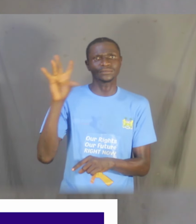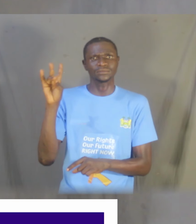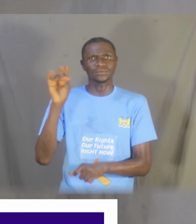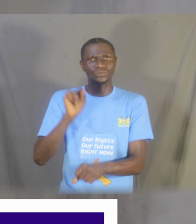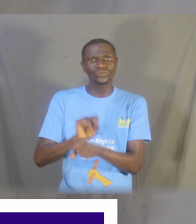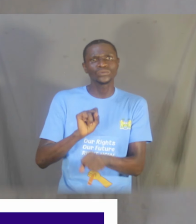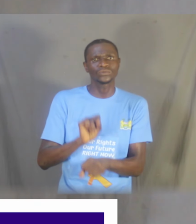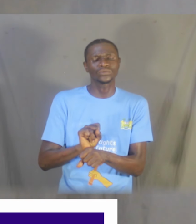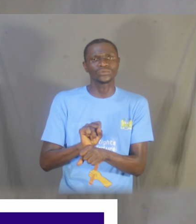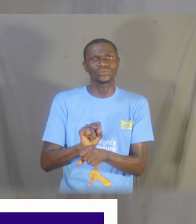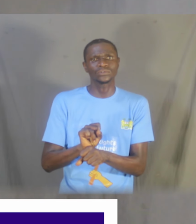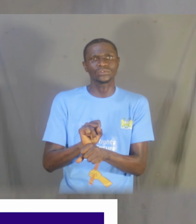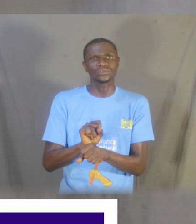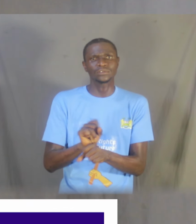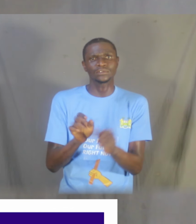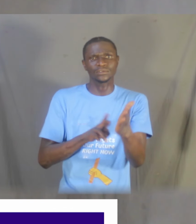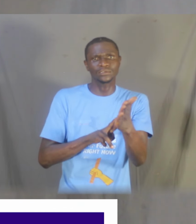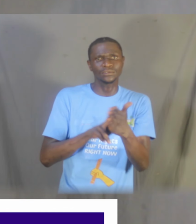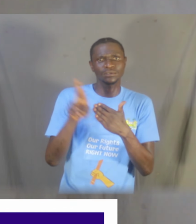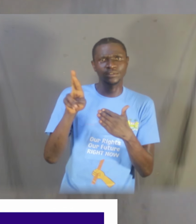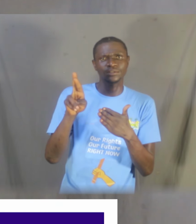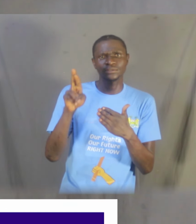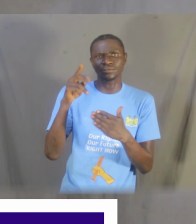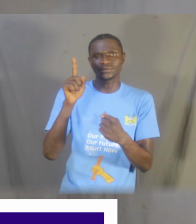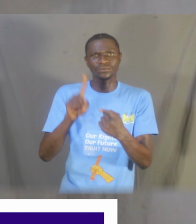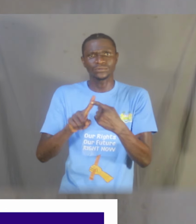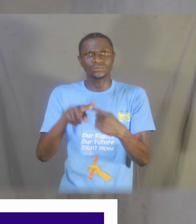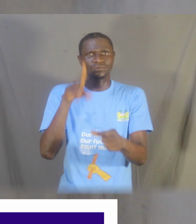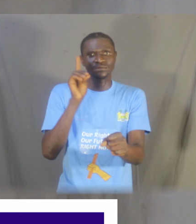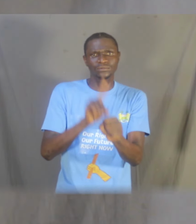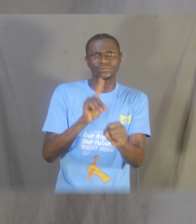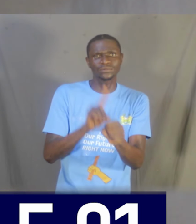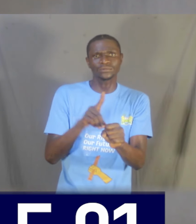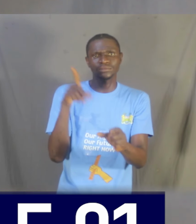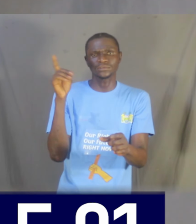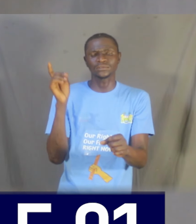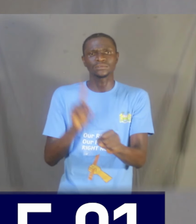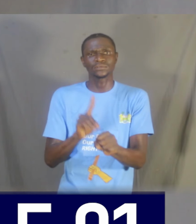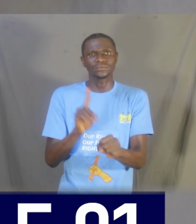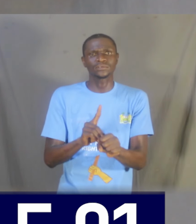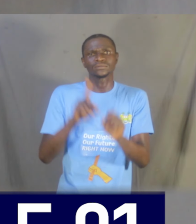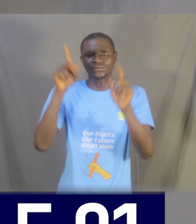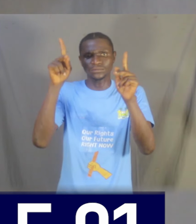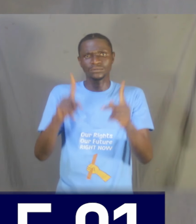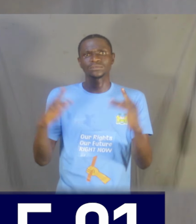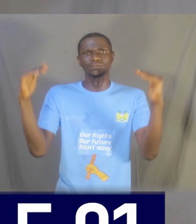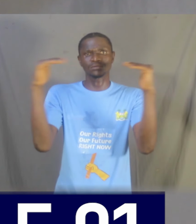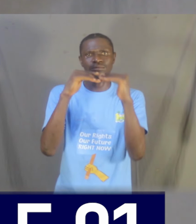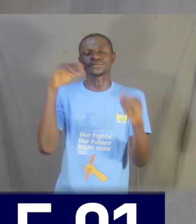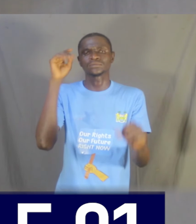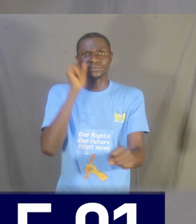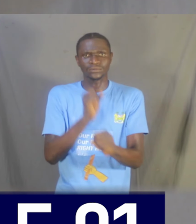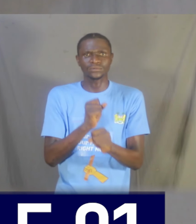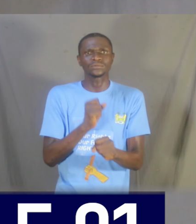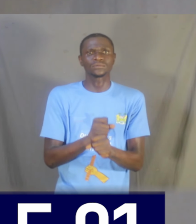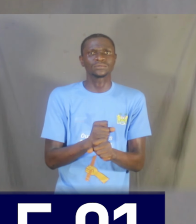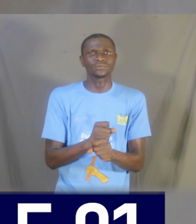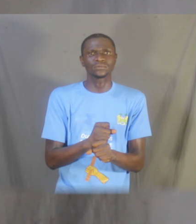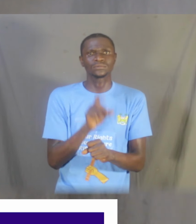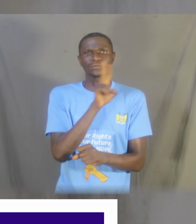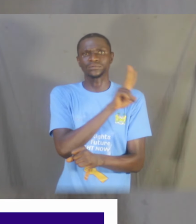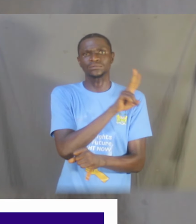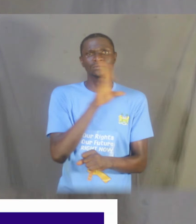to access and participate in cultural, recreational, and sporting events. Article 31. Statistics and data